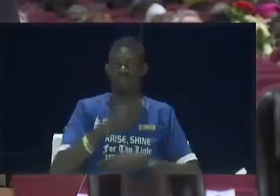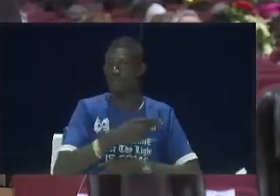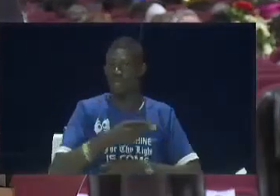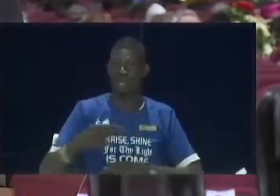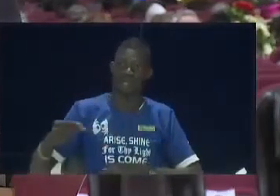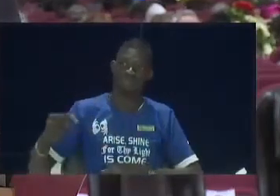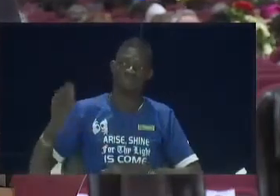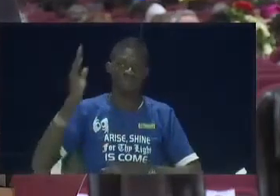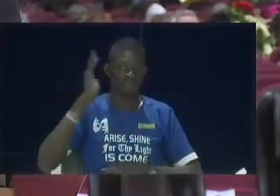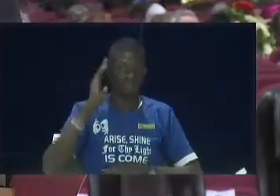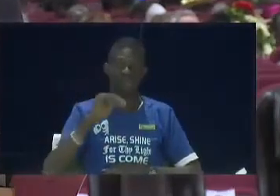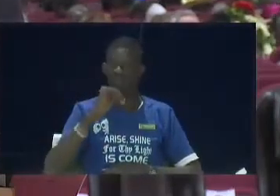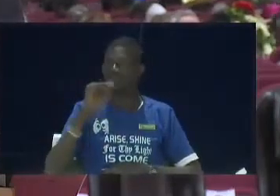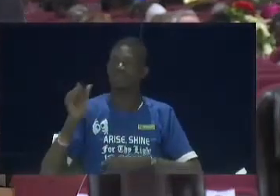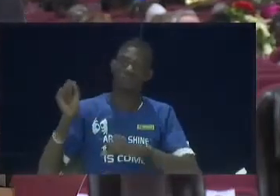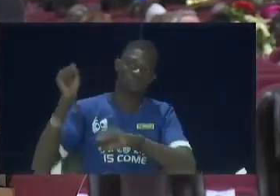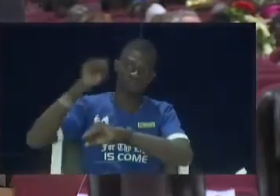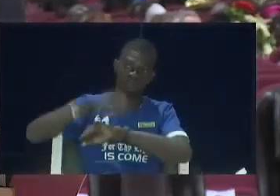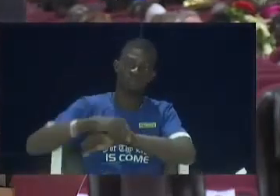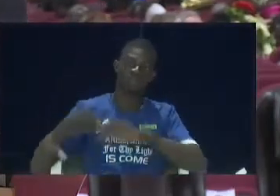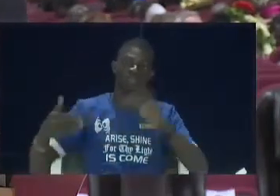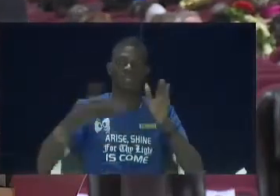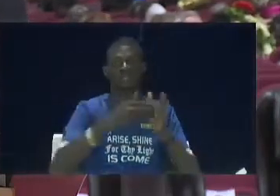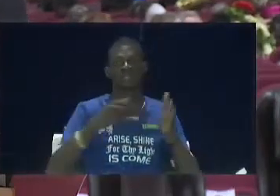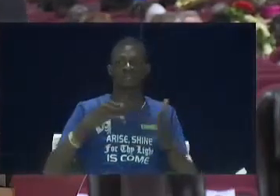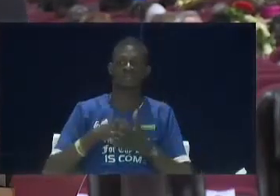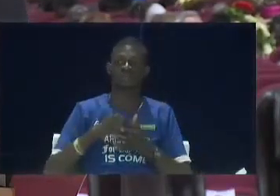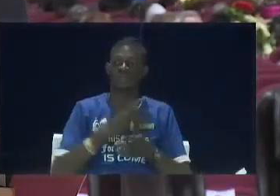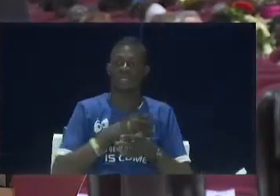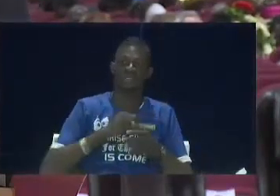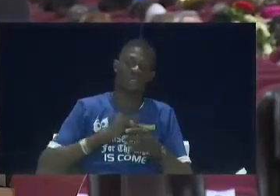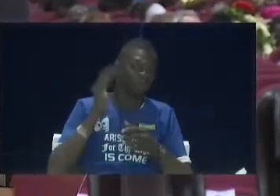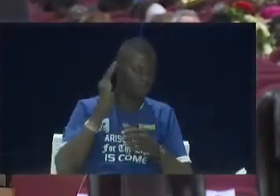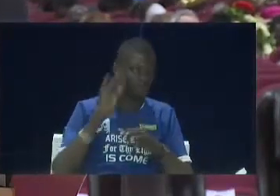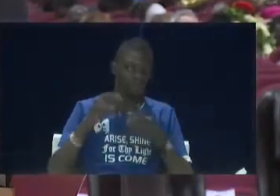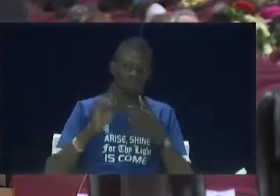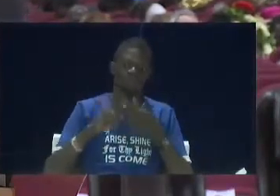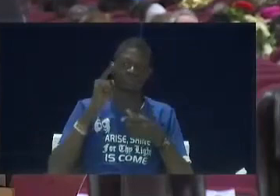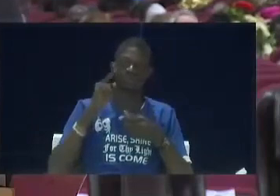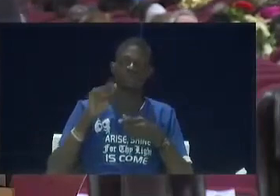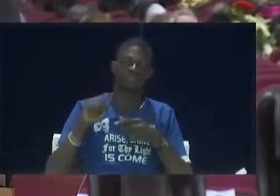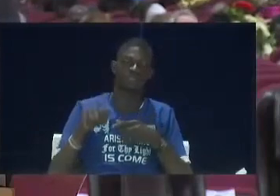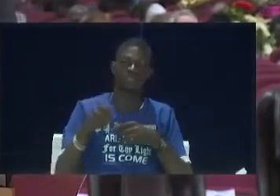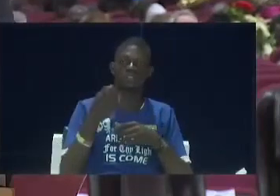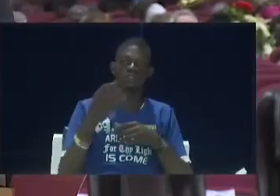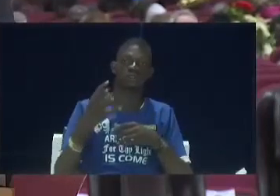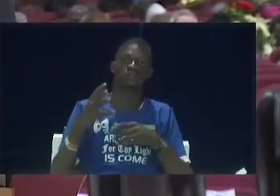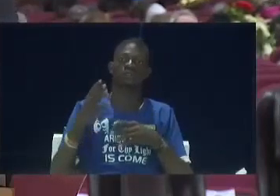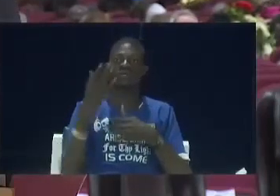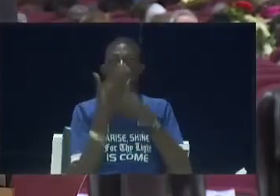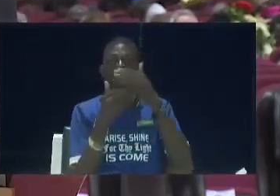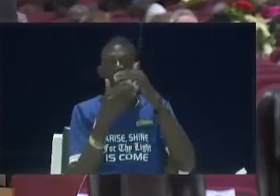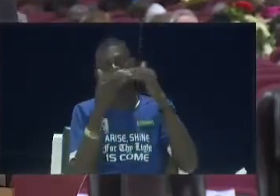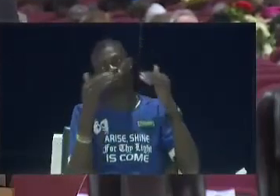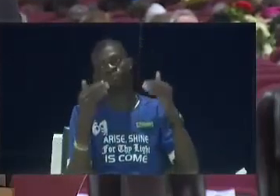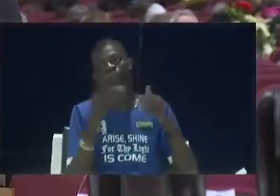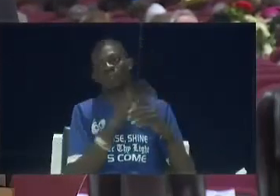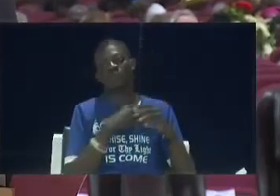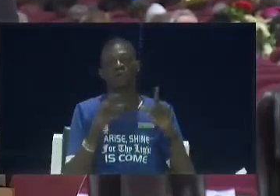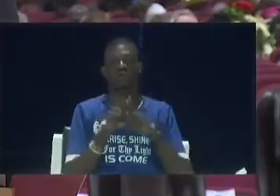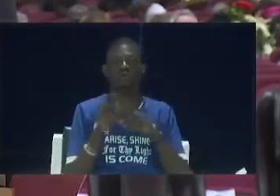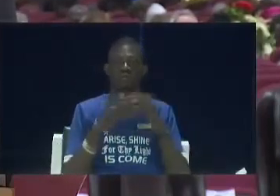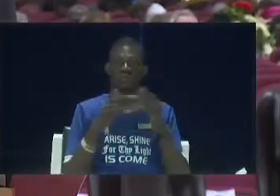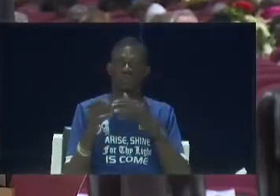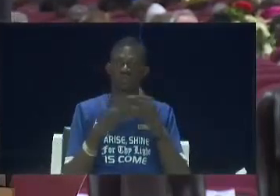hell shall not prevail against it. And I will give unto thee the keys of the kingdom of heaven, and whatsoever